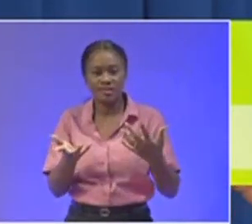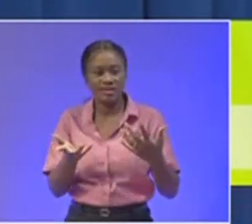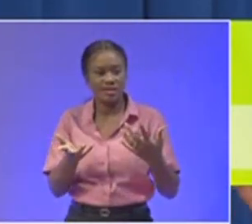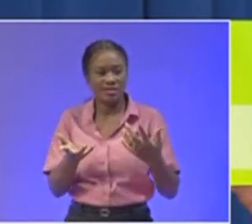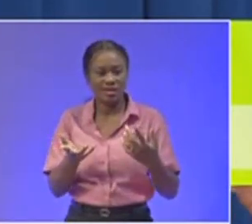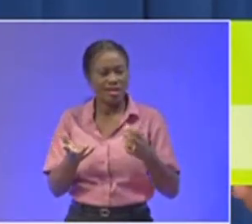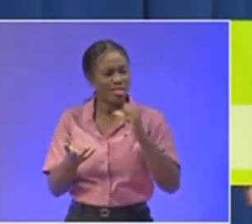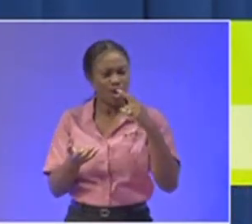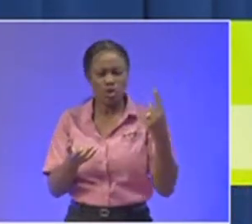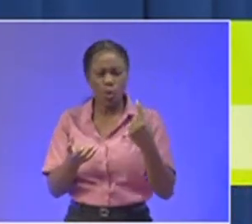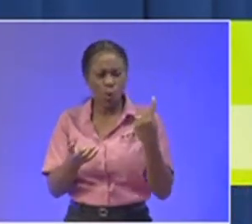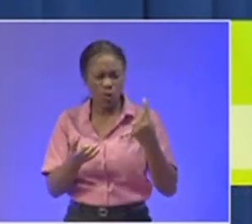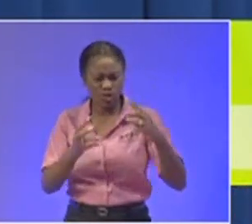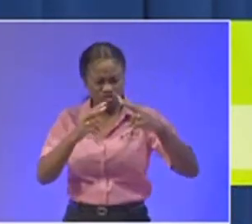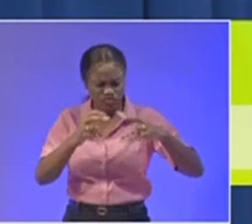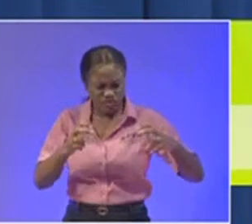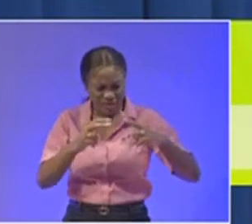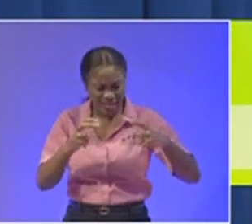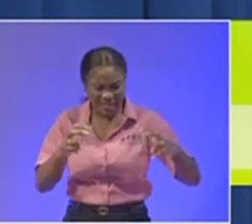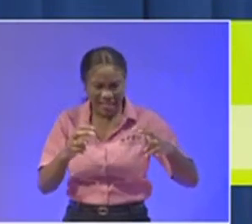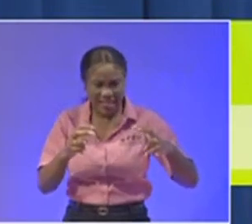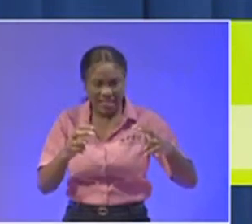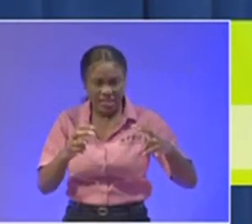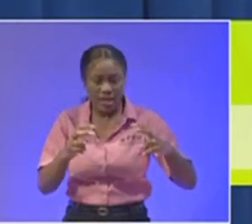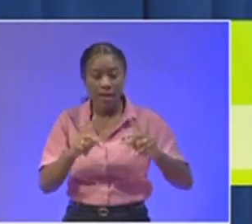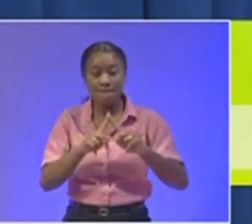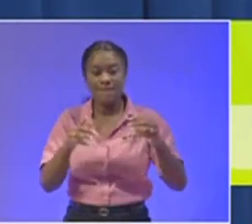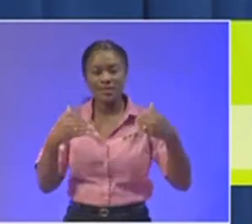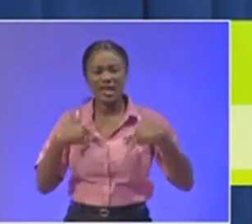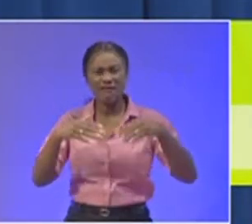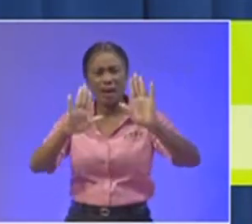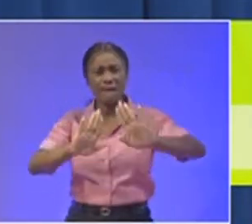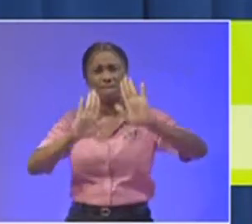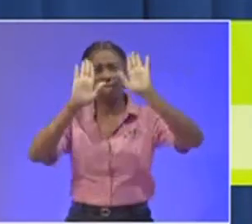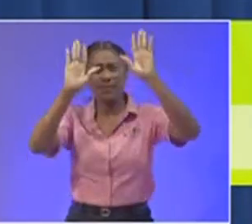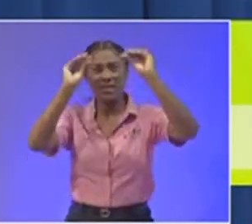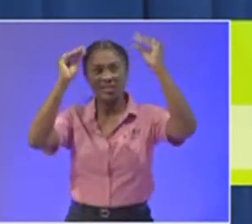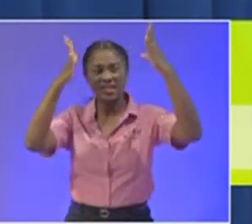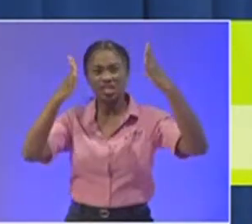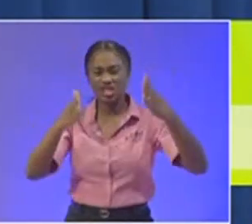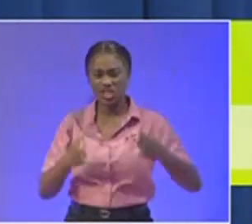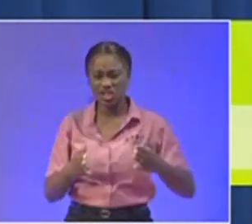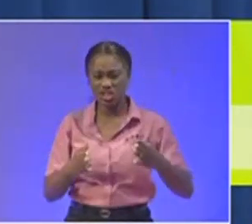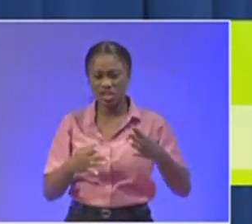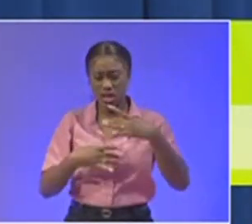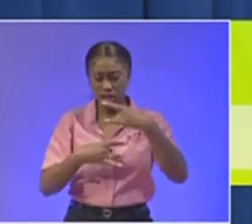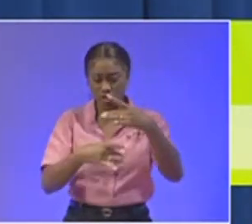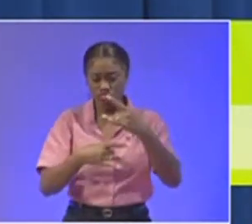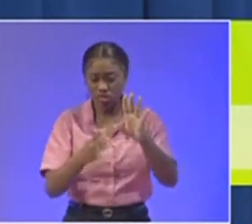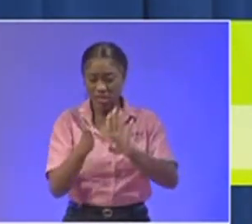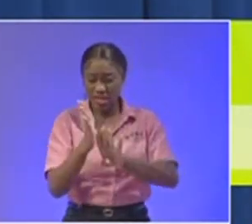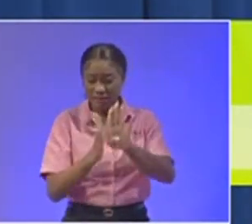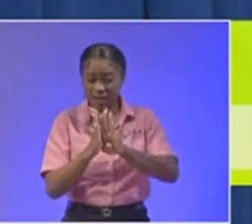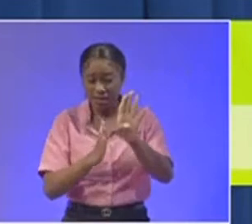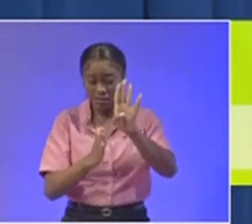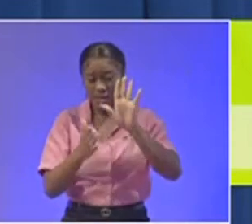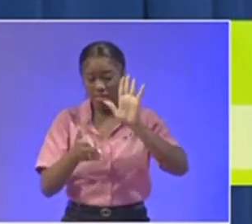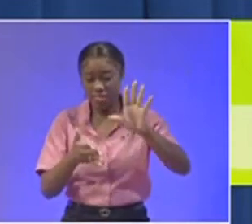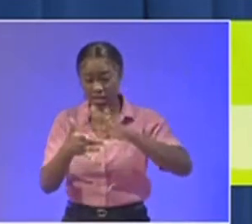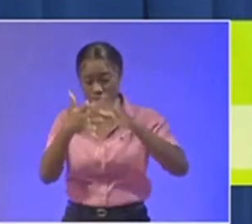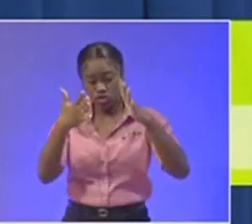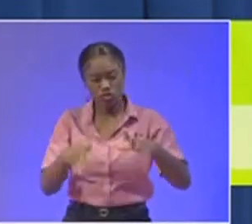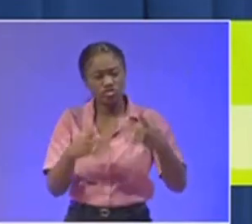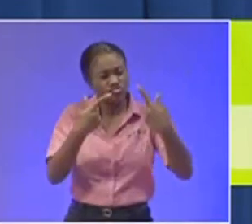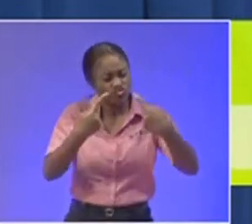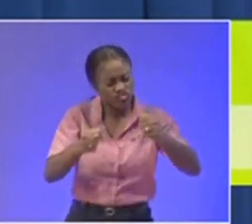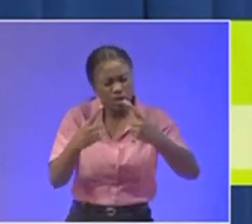about in the journals. No. There are amazing teachers in our system who are interested in the development of their students, and they're trying